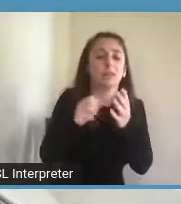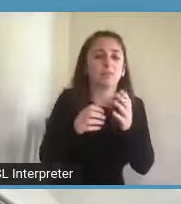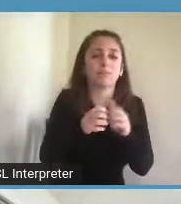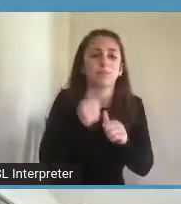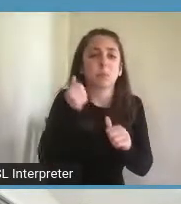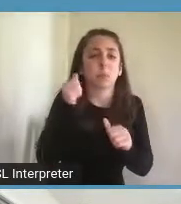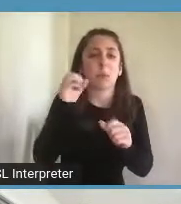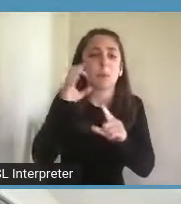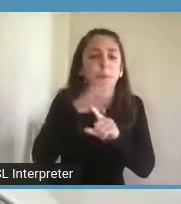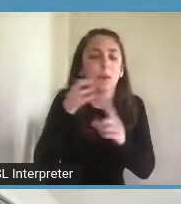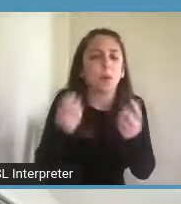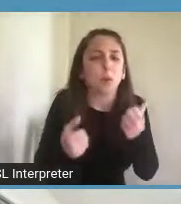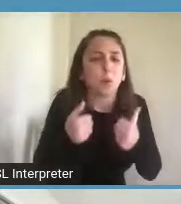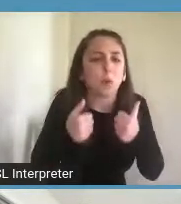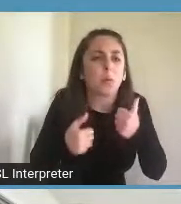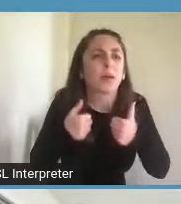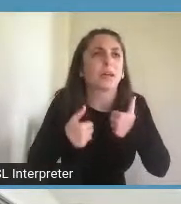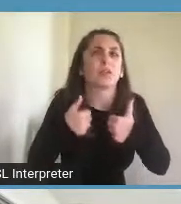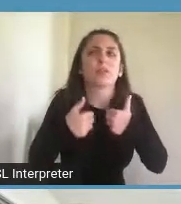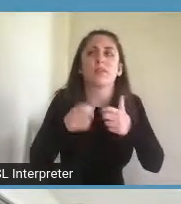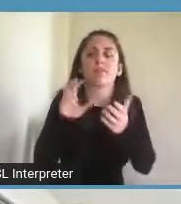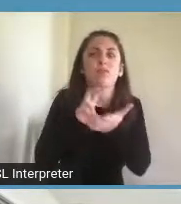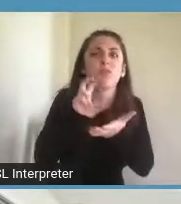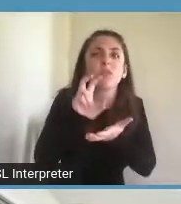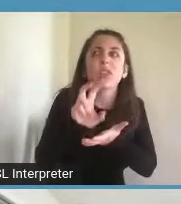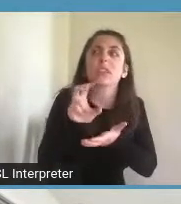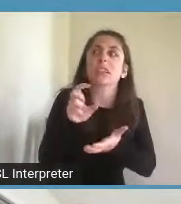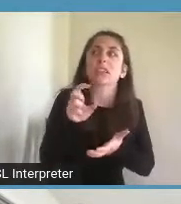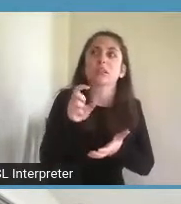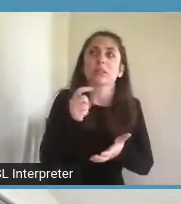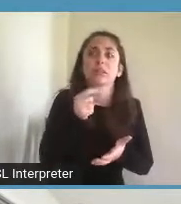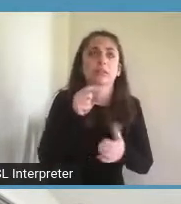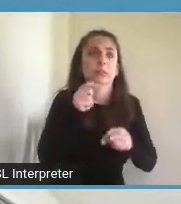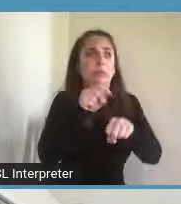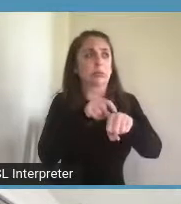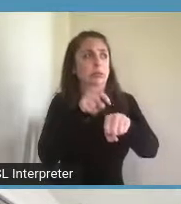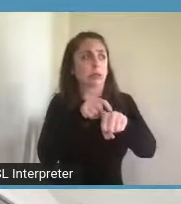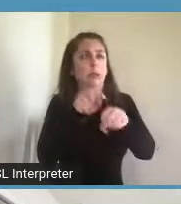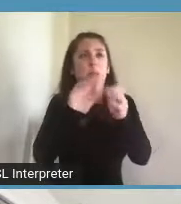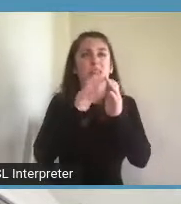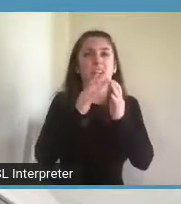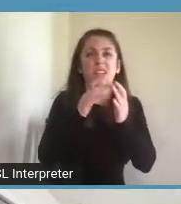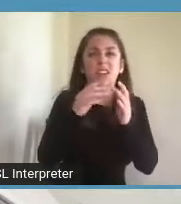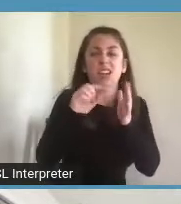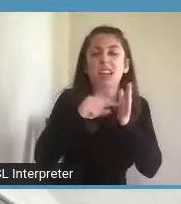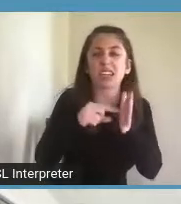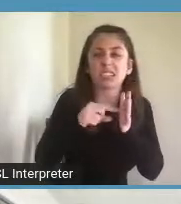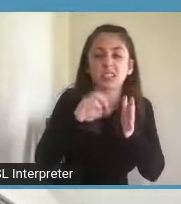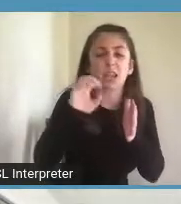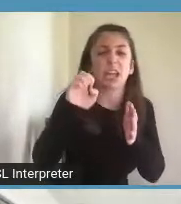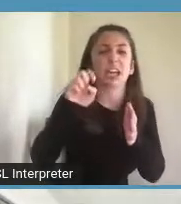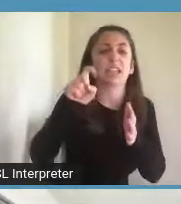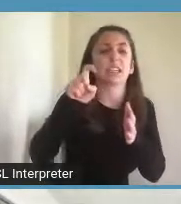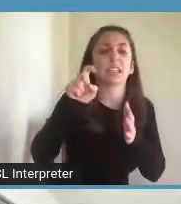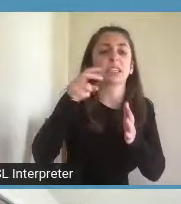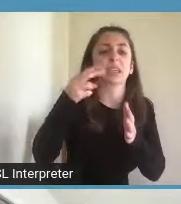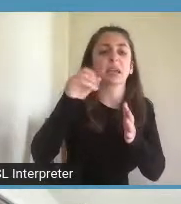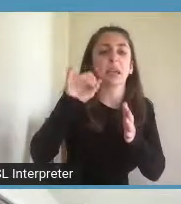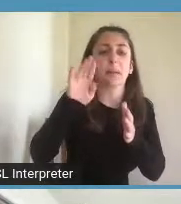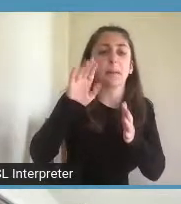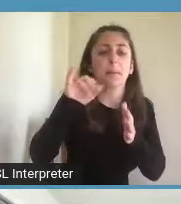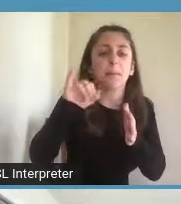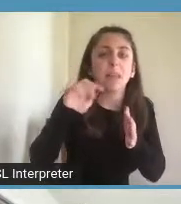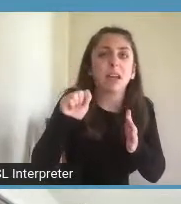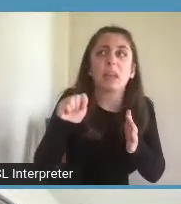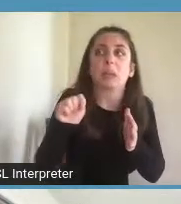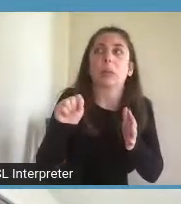certain content? Did I just spend a whole bunch of time creating an online exhibition and I'm not seeing it here? Am I putting my efforts in